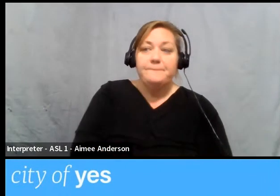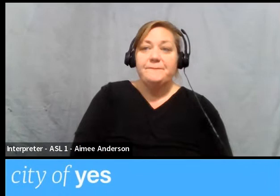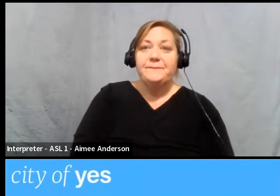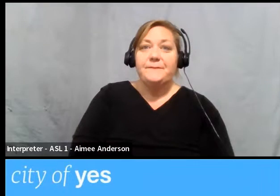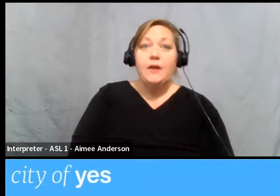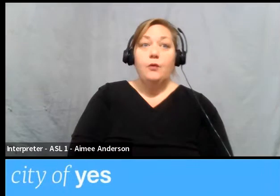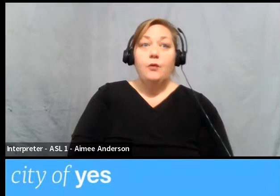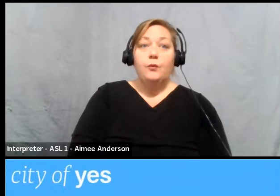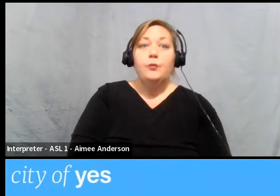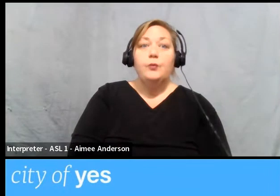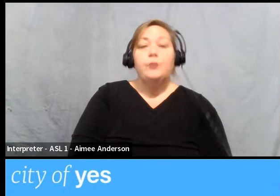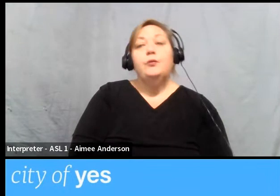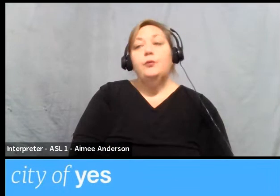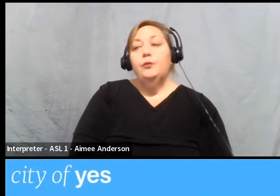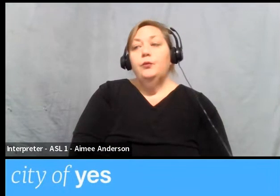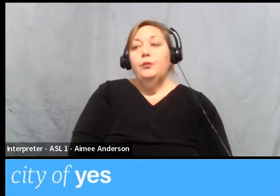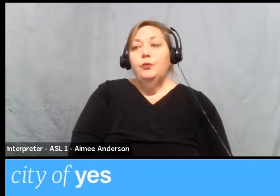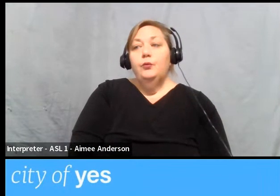Oh.